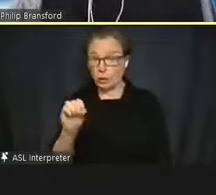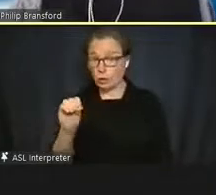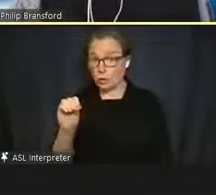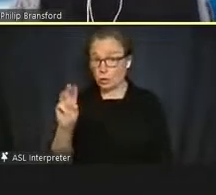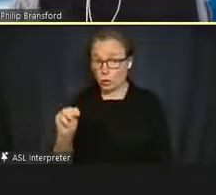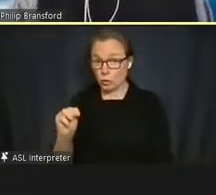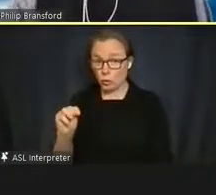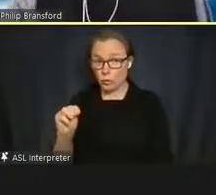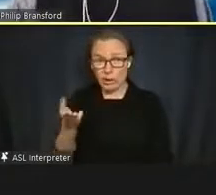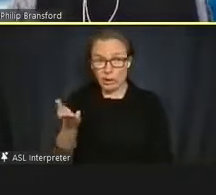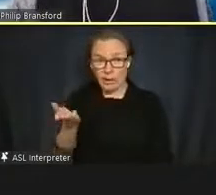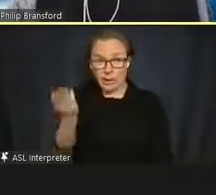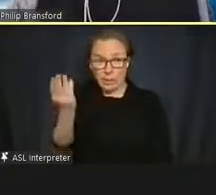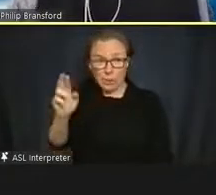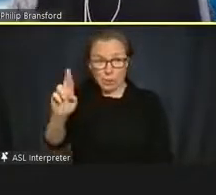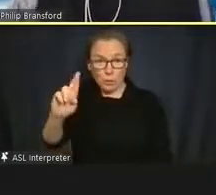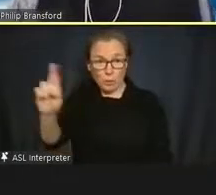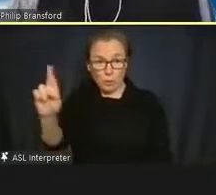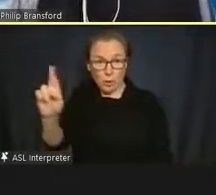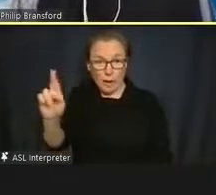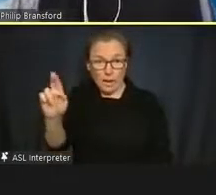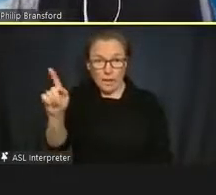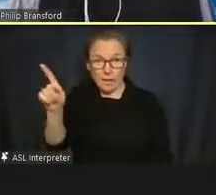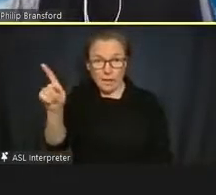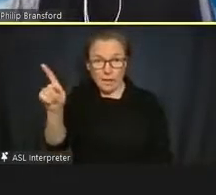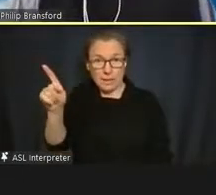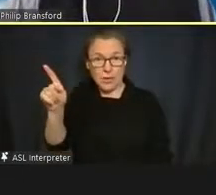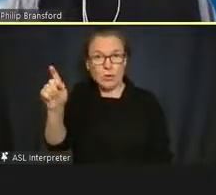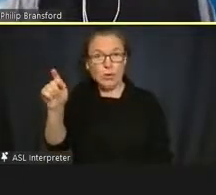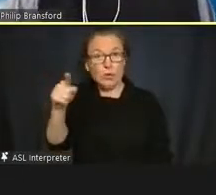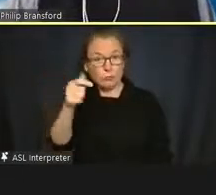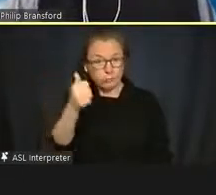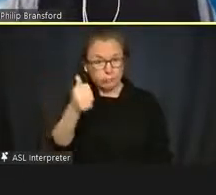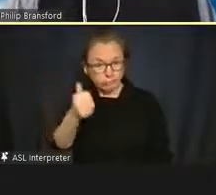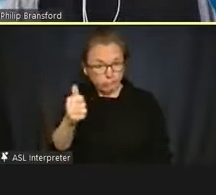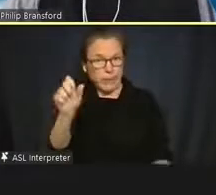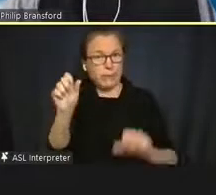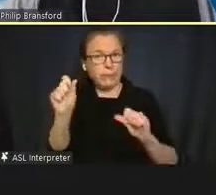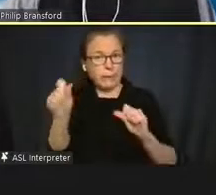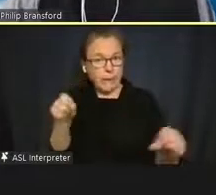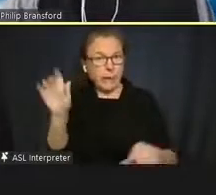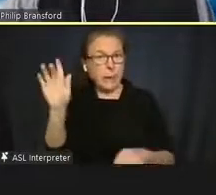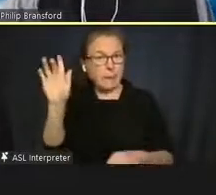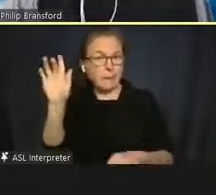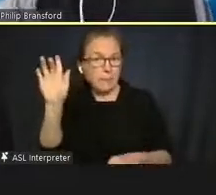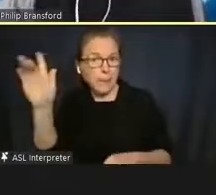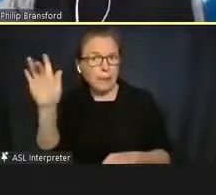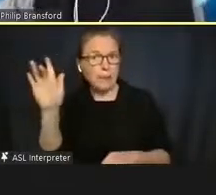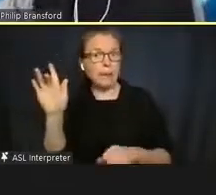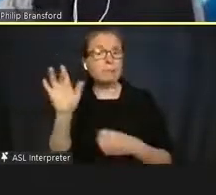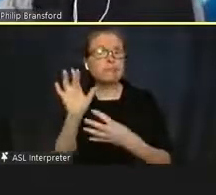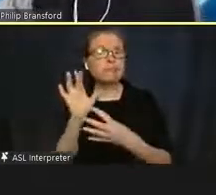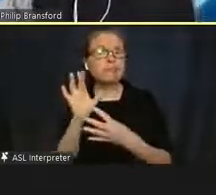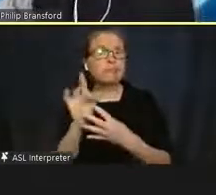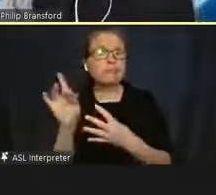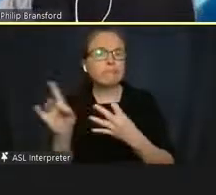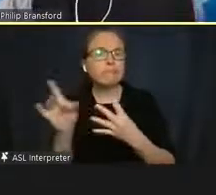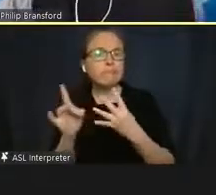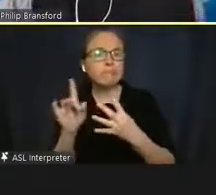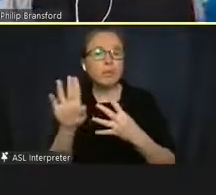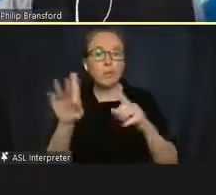the screen that you want to see as the presentation is being given.